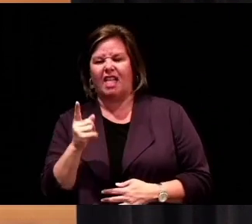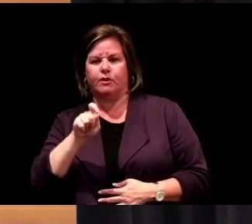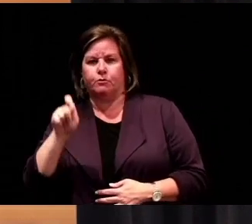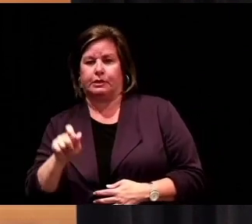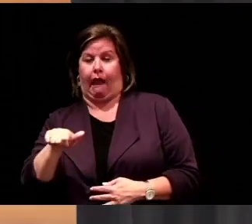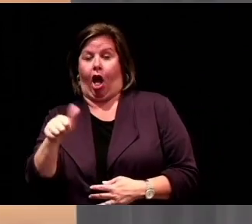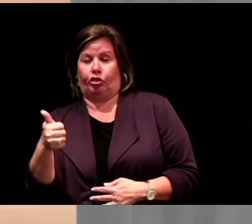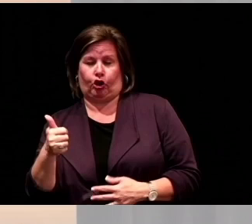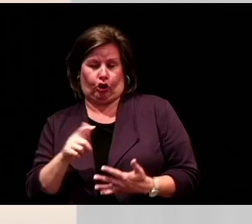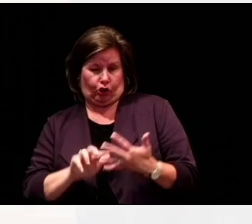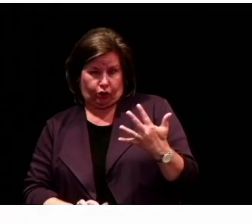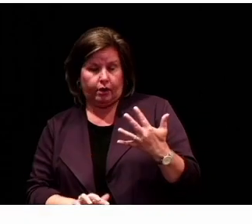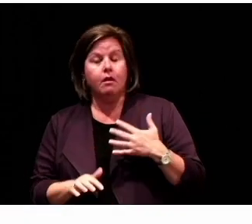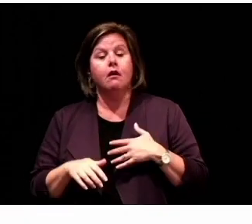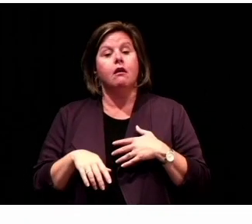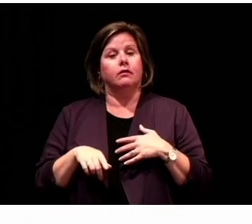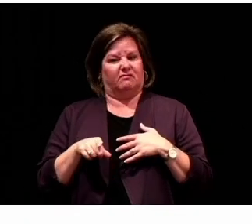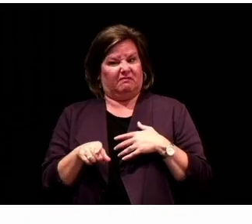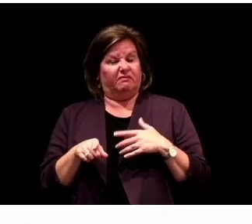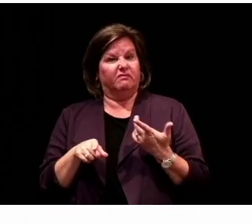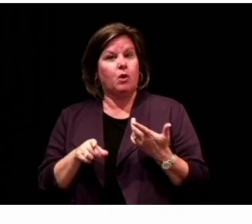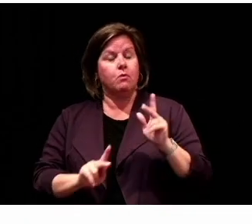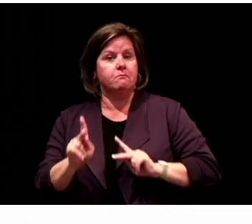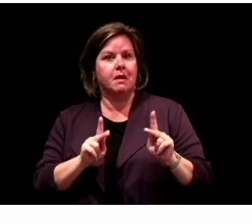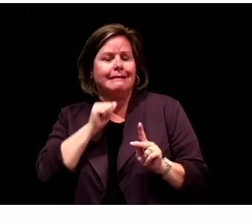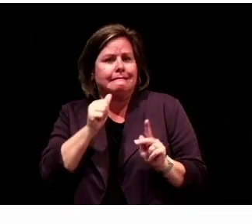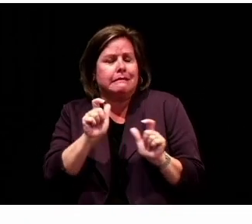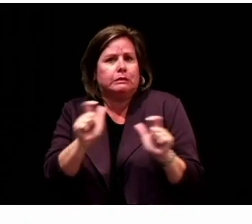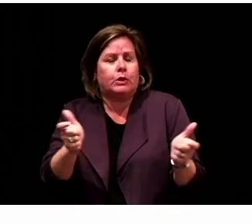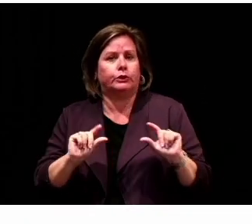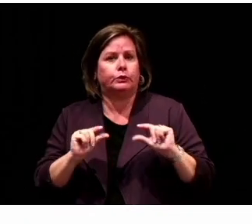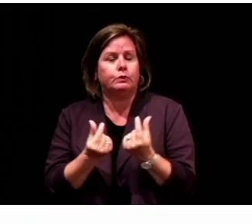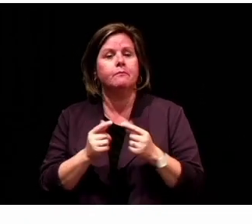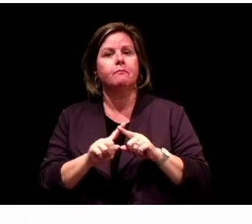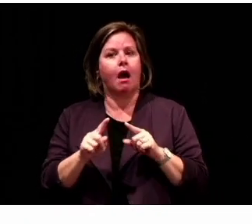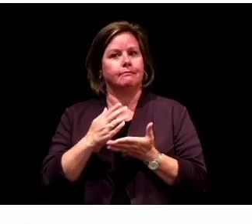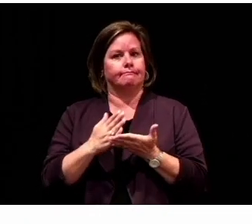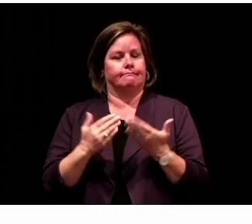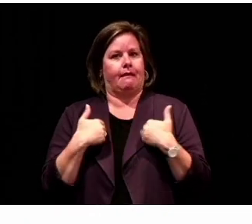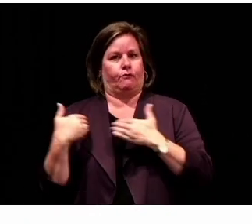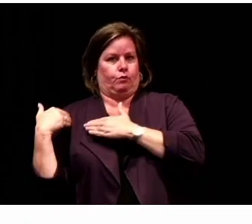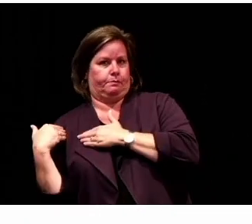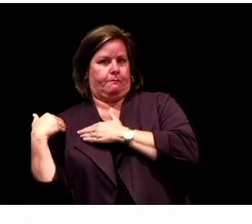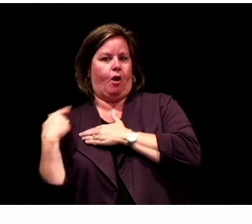extremely low-income households, 35% are employed. Of the 35% who are employed